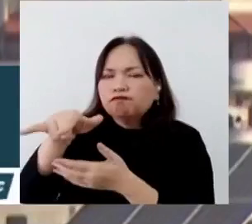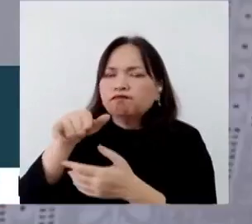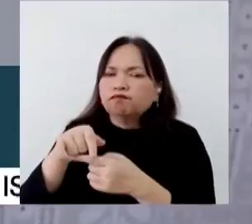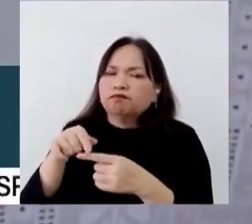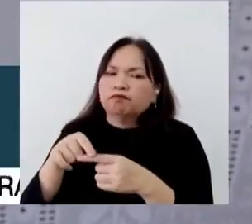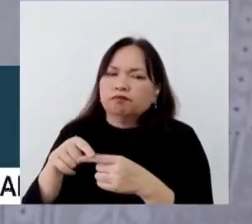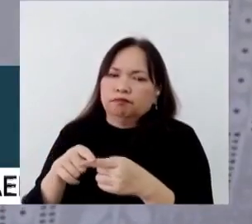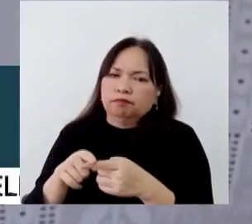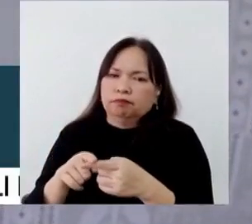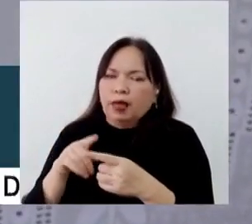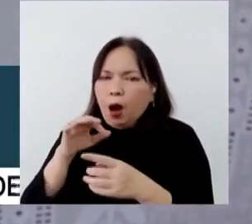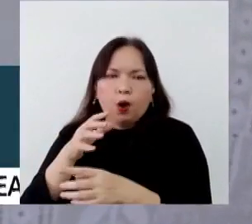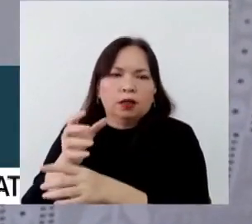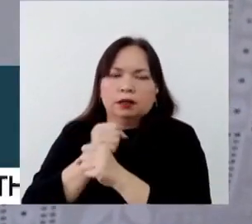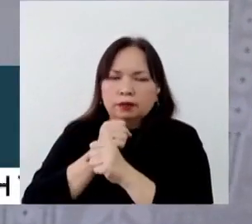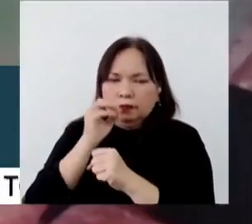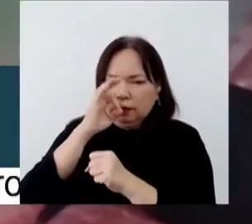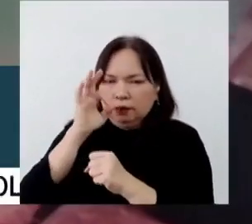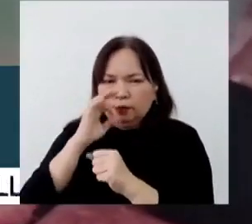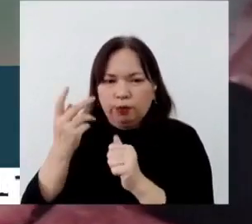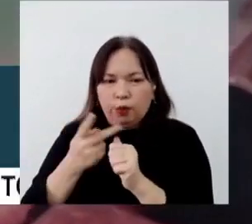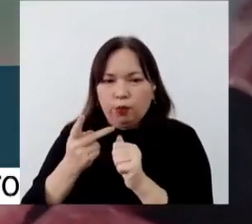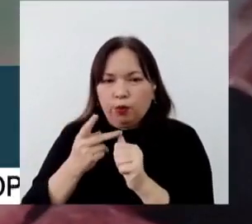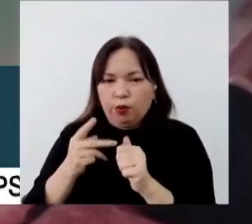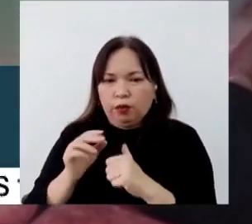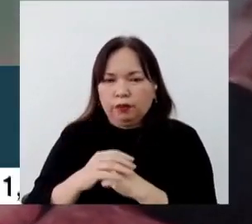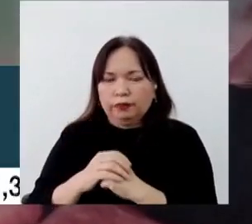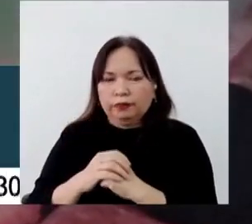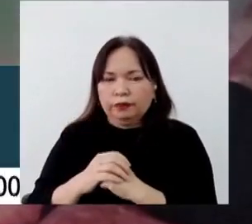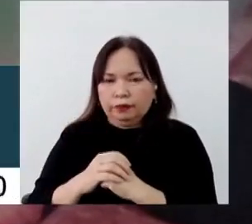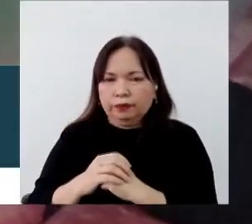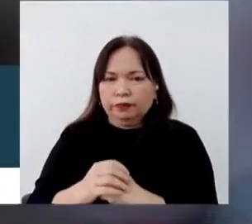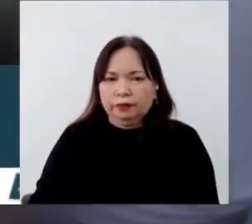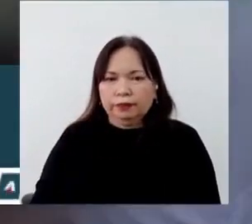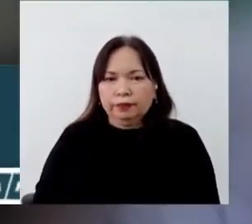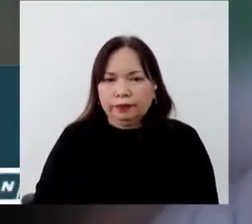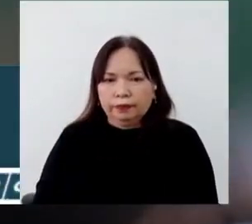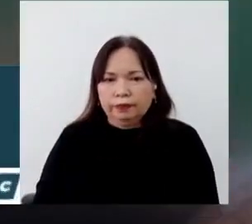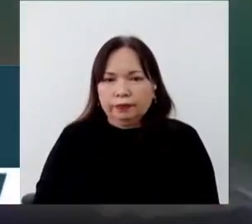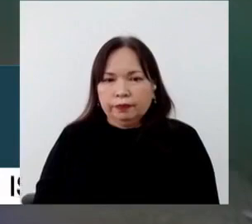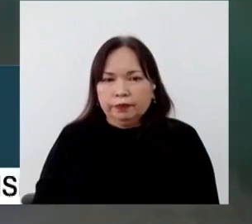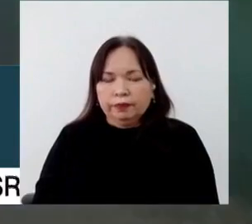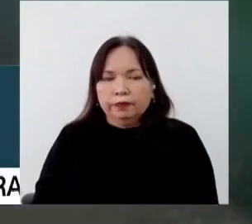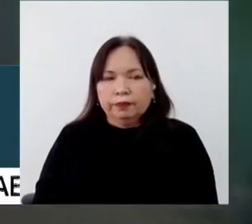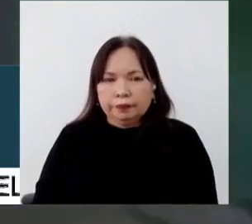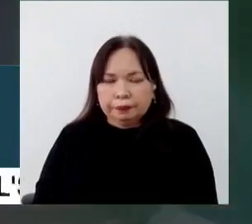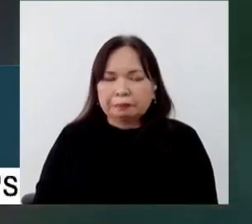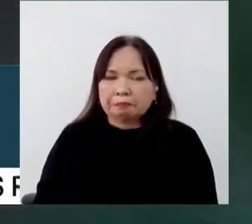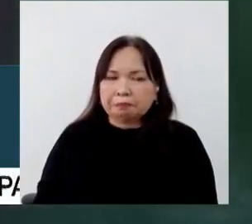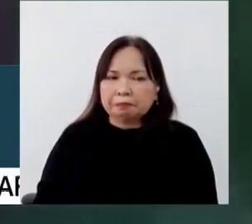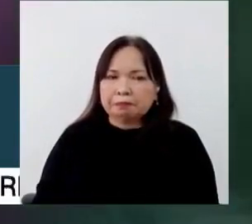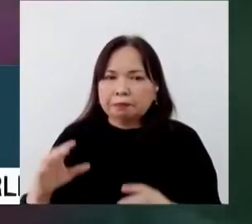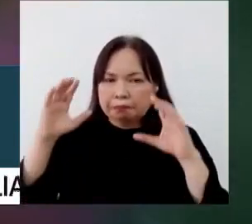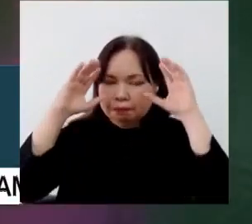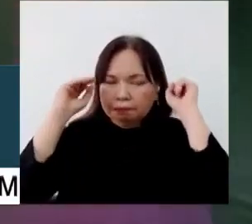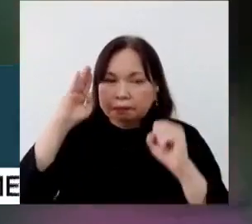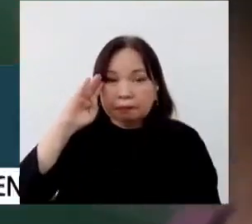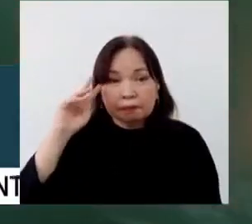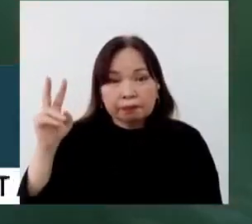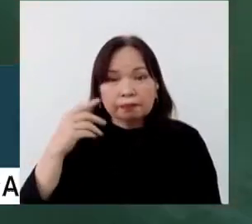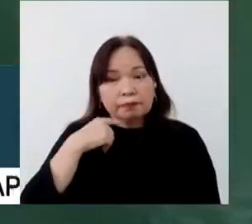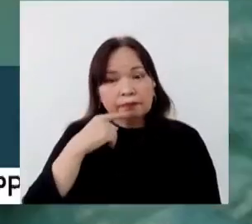president's instructions to the DFA. The president also said that